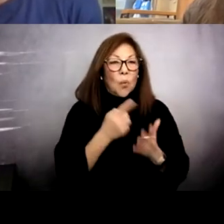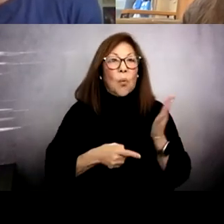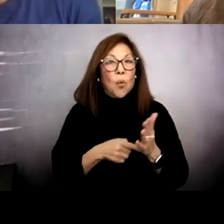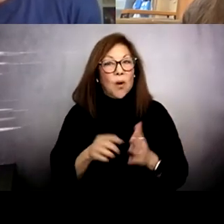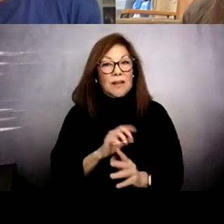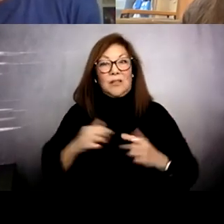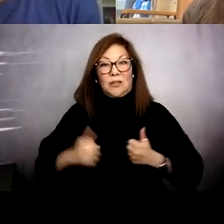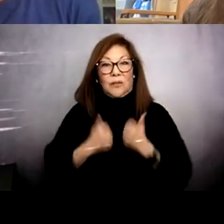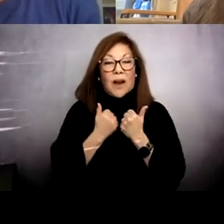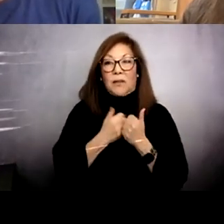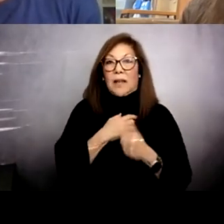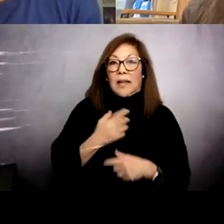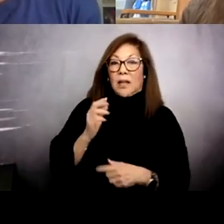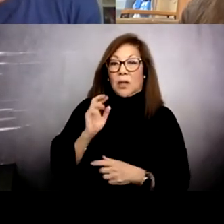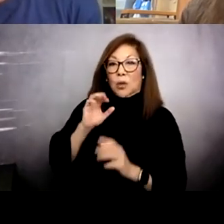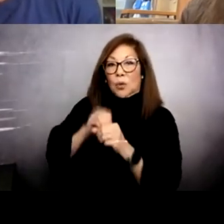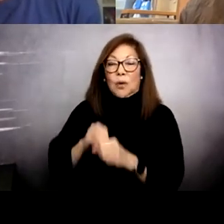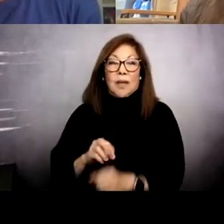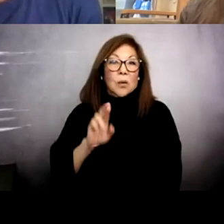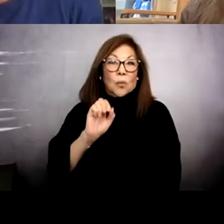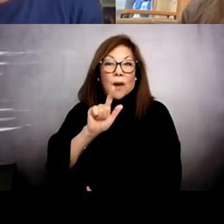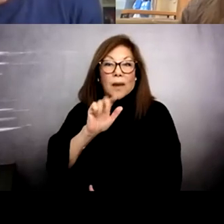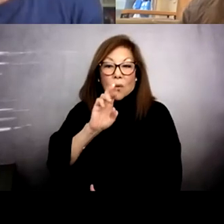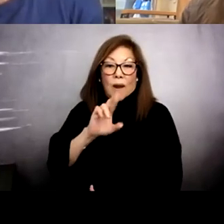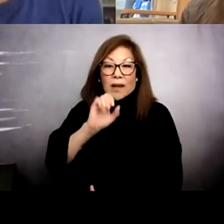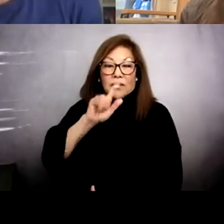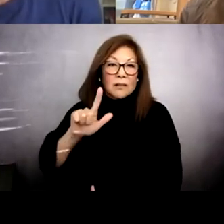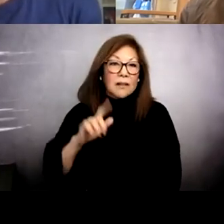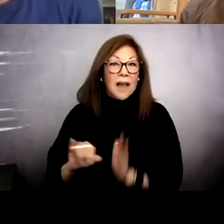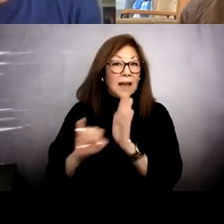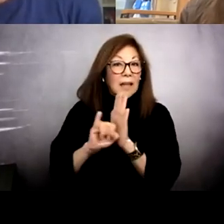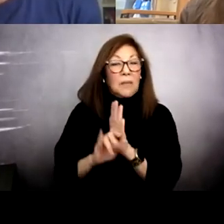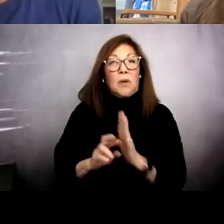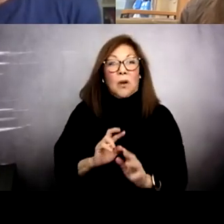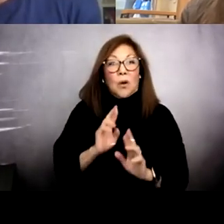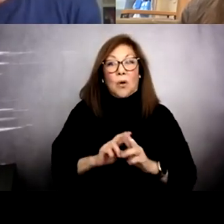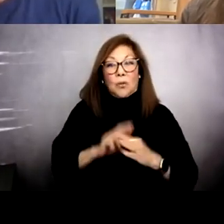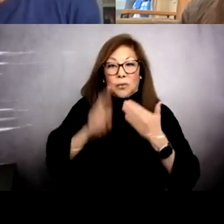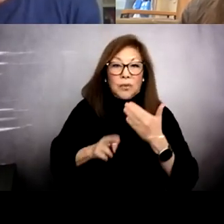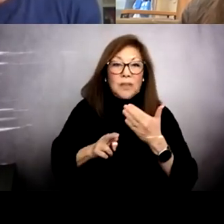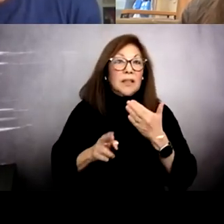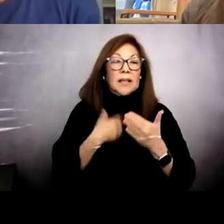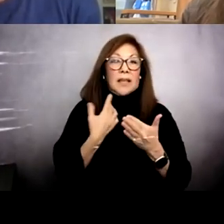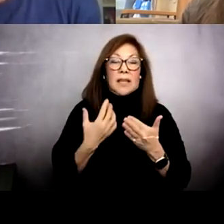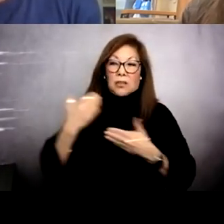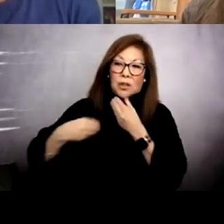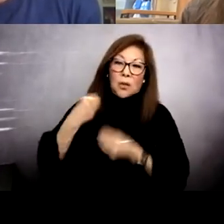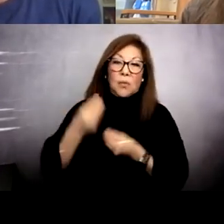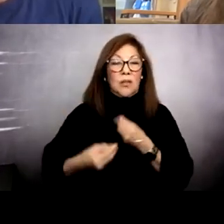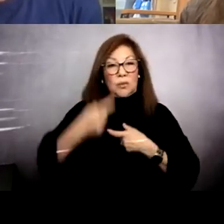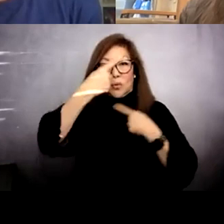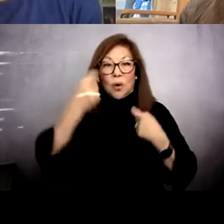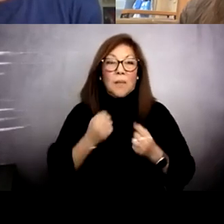racial identity, has to look like, and often resulting in tremendous intergenerational trauma that so many of